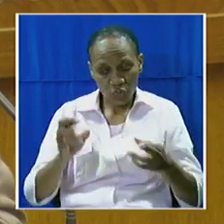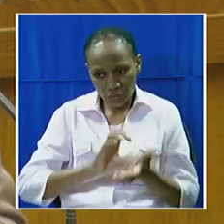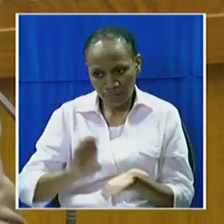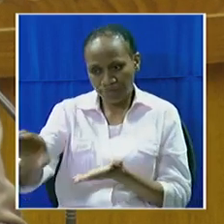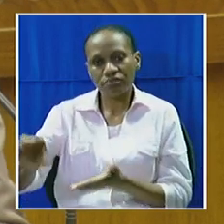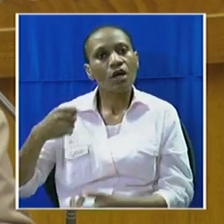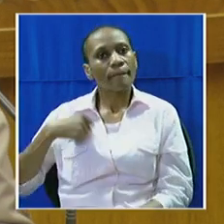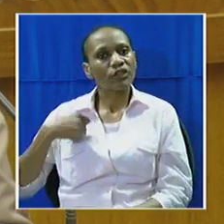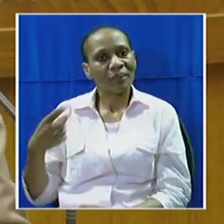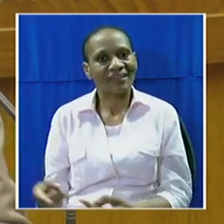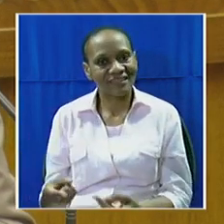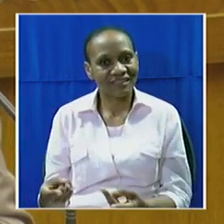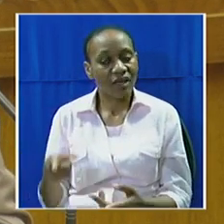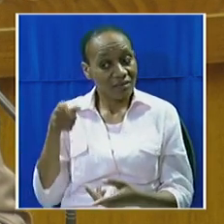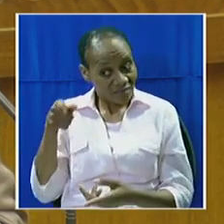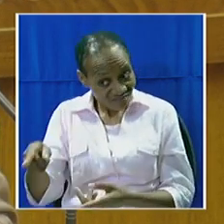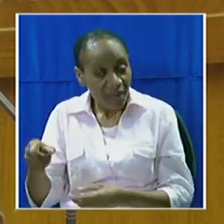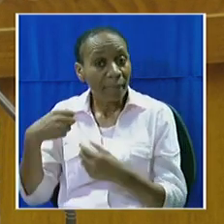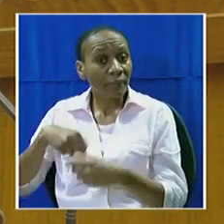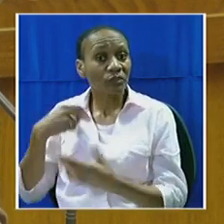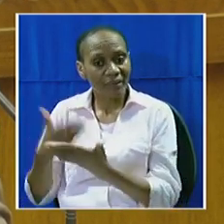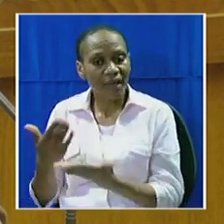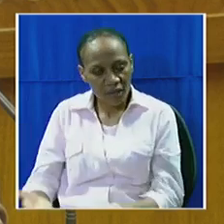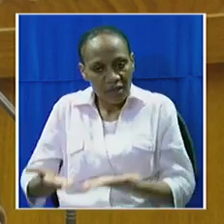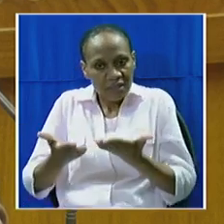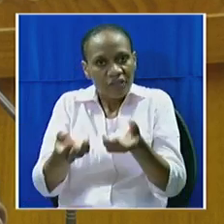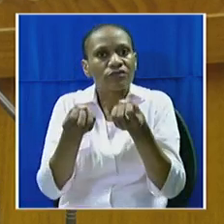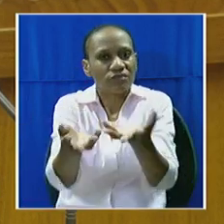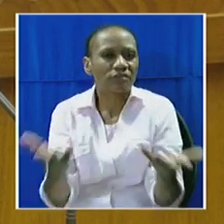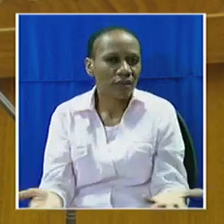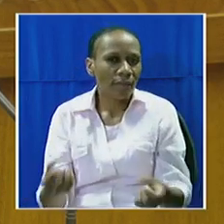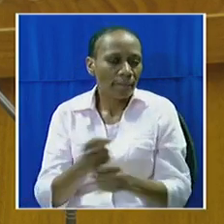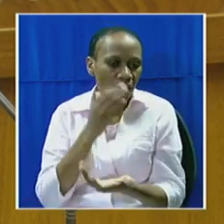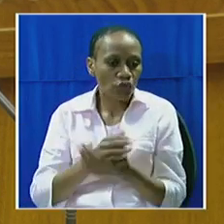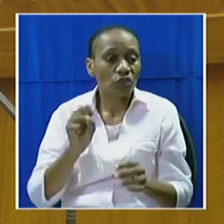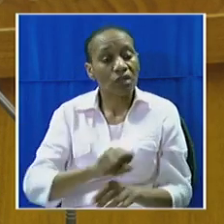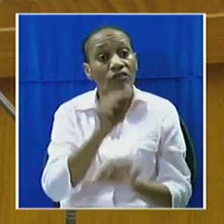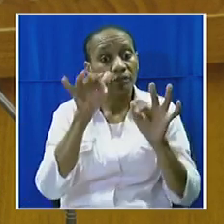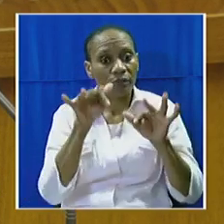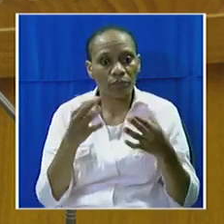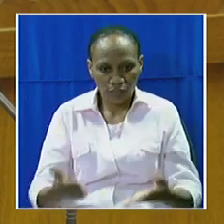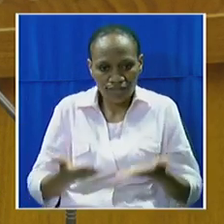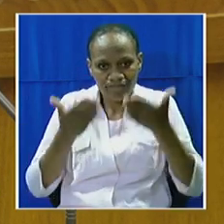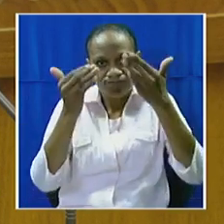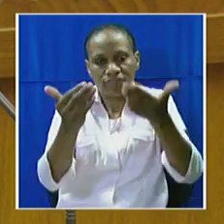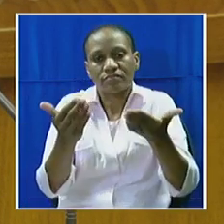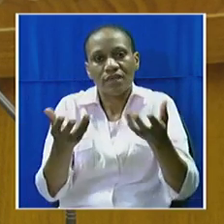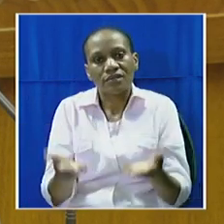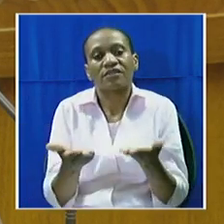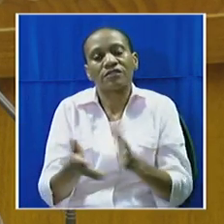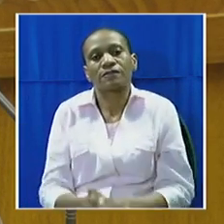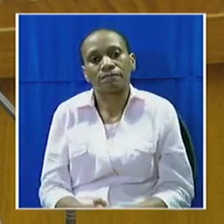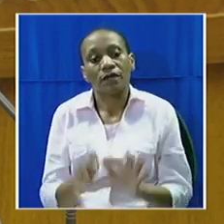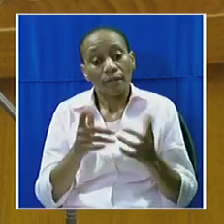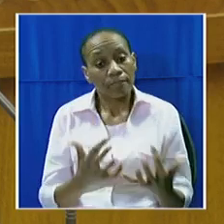and resources to enable effective service delivery that upholds the dignity of South Africans. Citizens are not